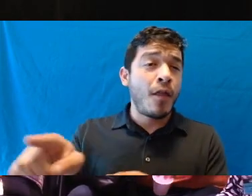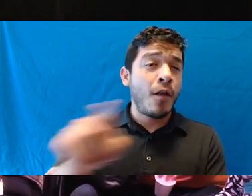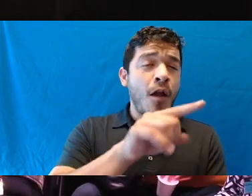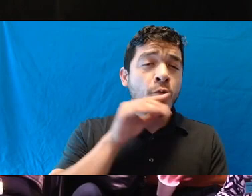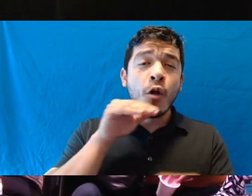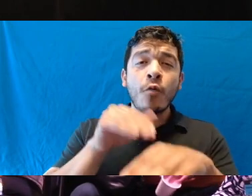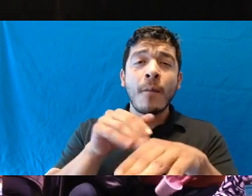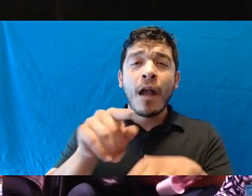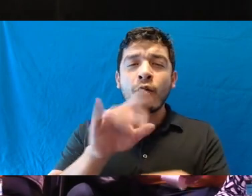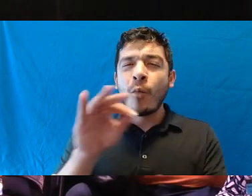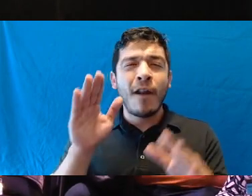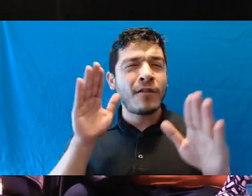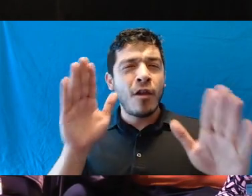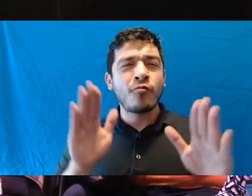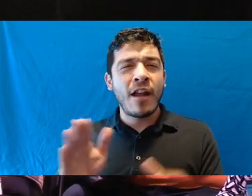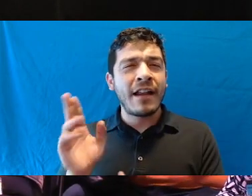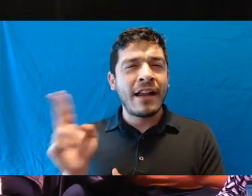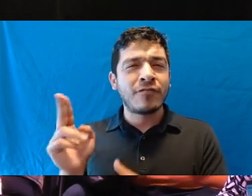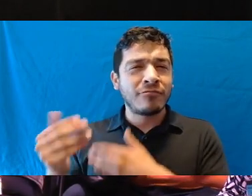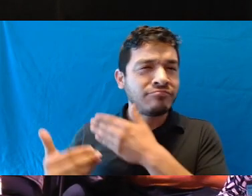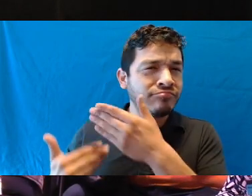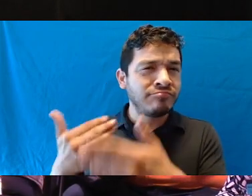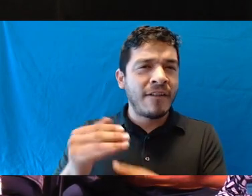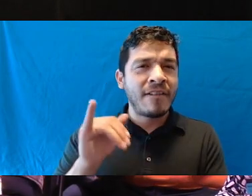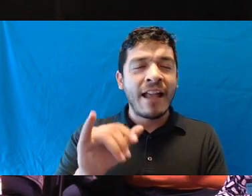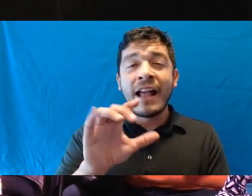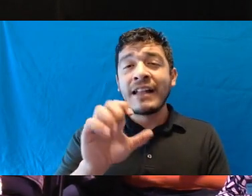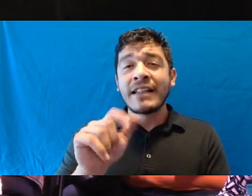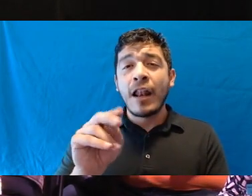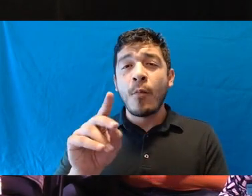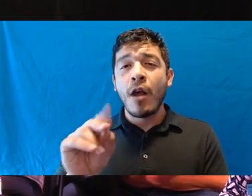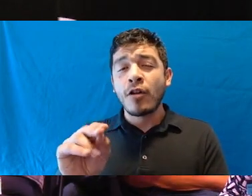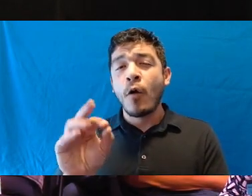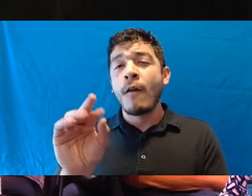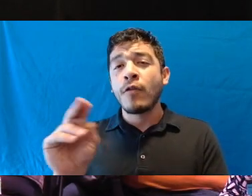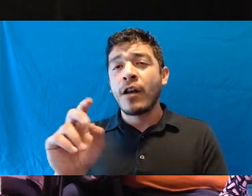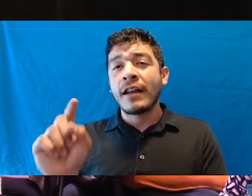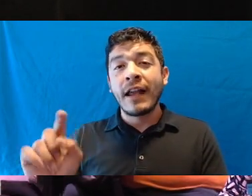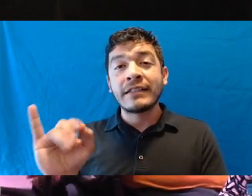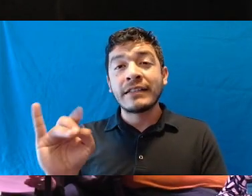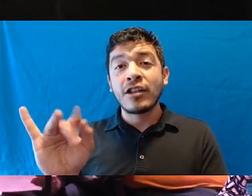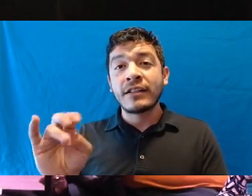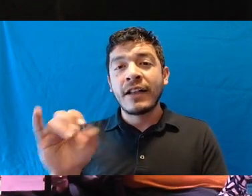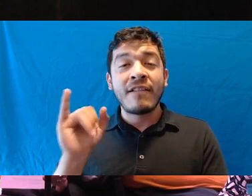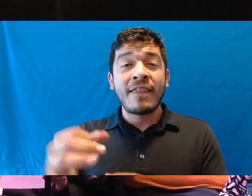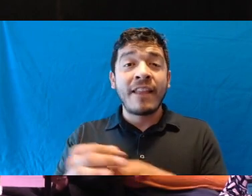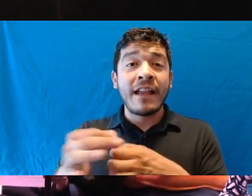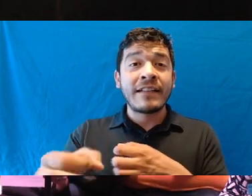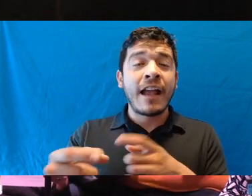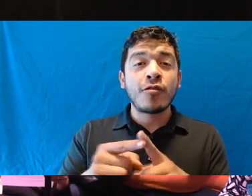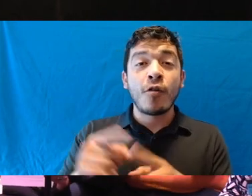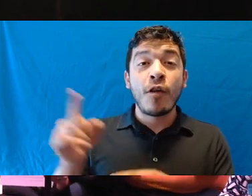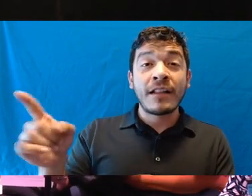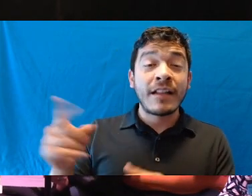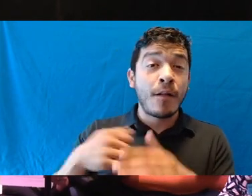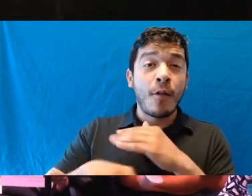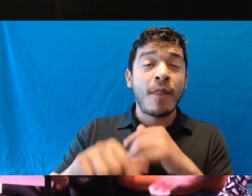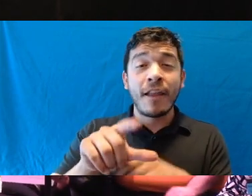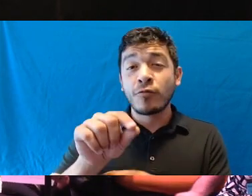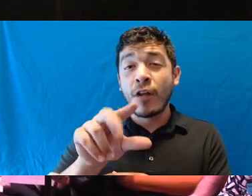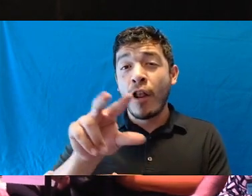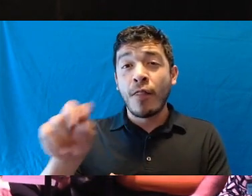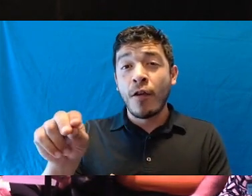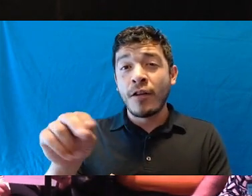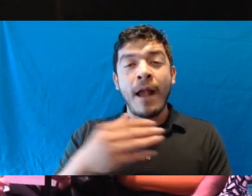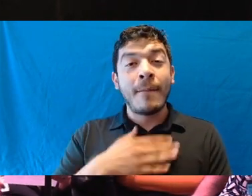that is the Celebrando Fornes Initiative, which is extending to the centenary of Fornes' birth in 2030. Please take this information, celebrate